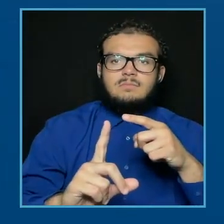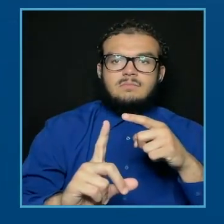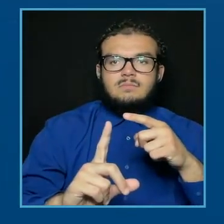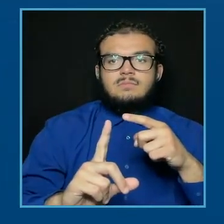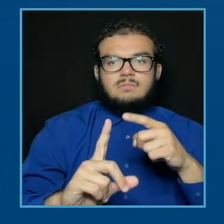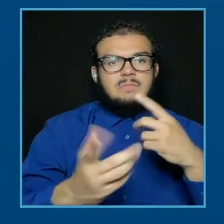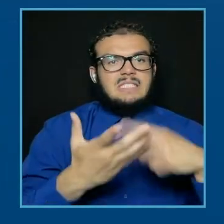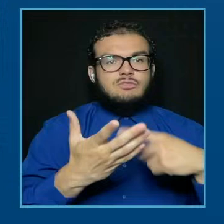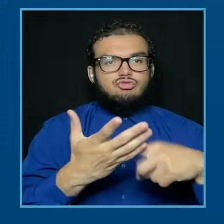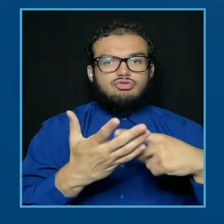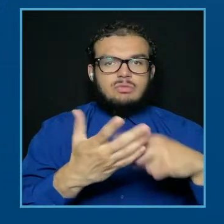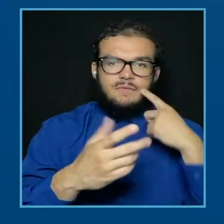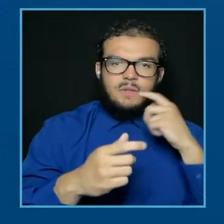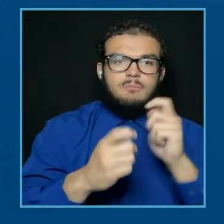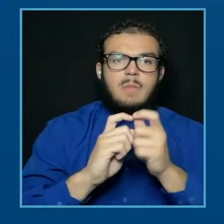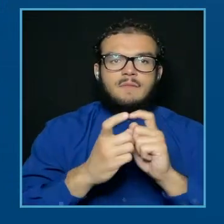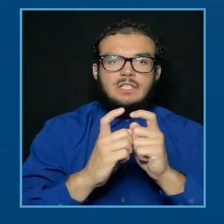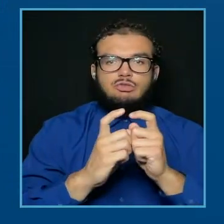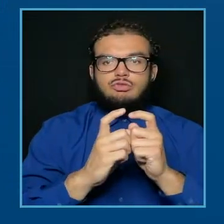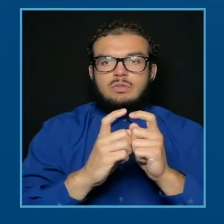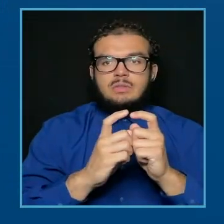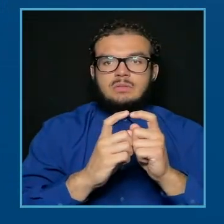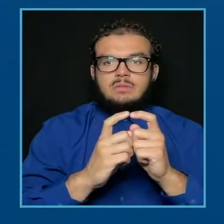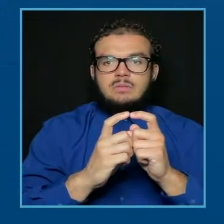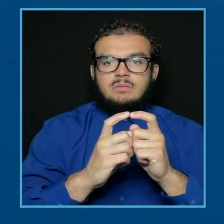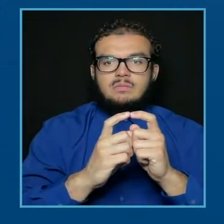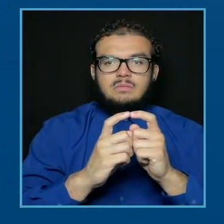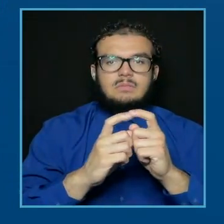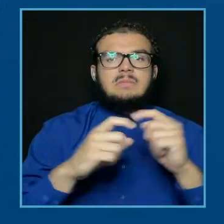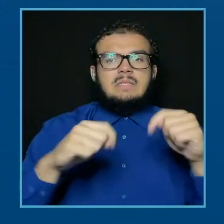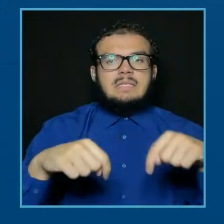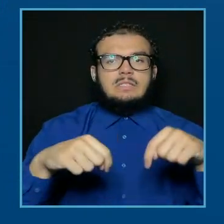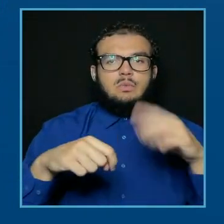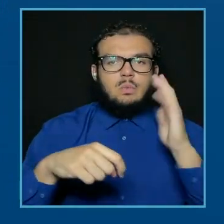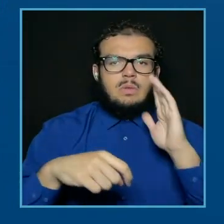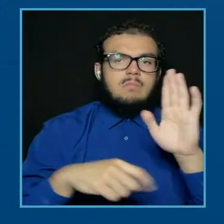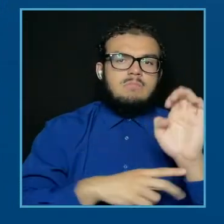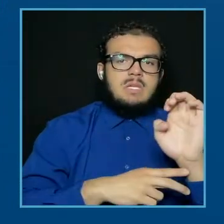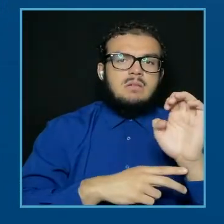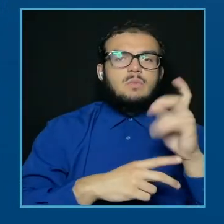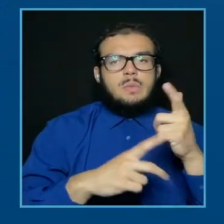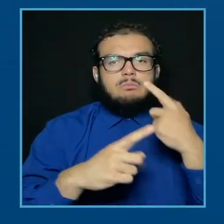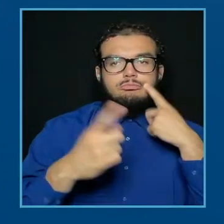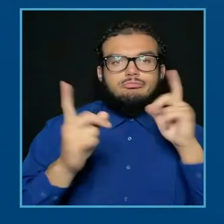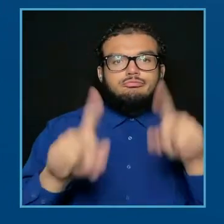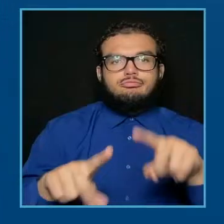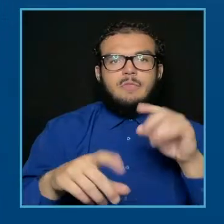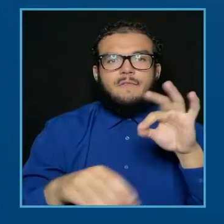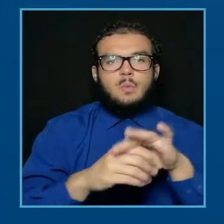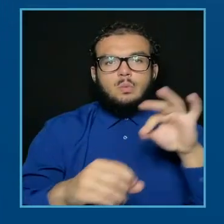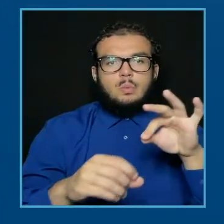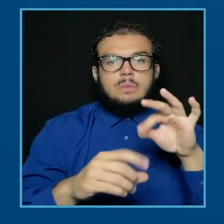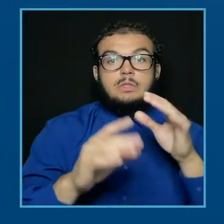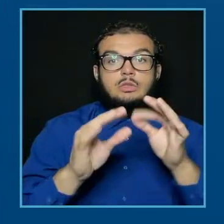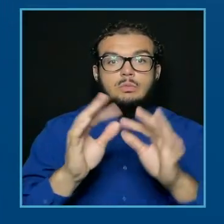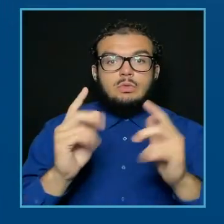discussion here and modifications, that this is going to be what we ultimately end up voting on.